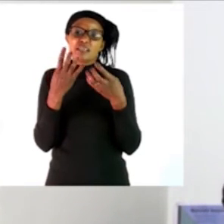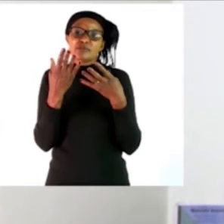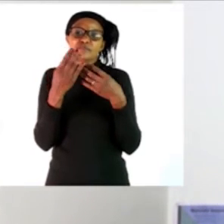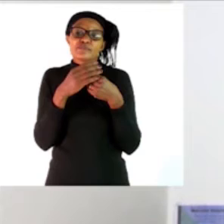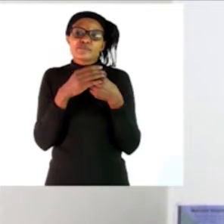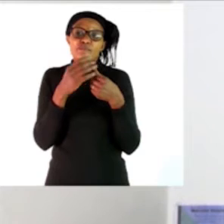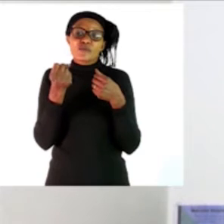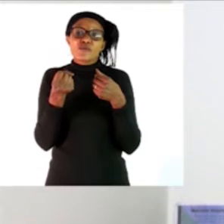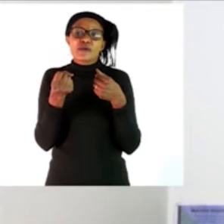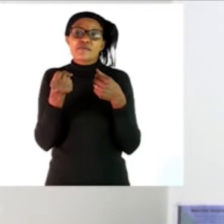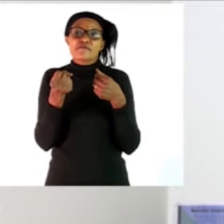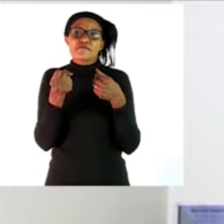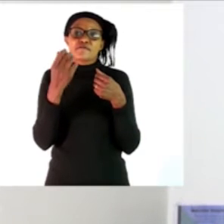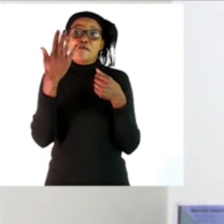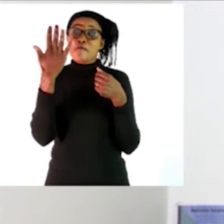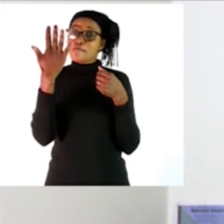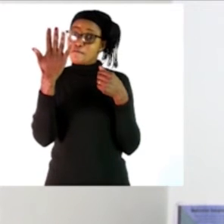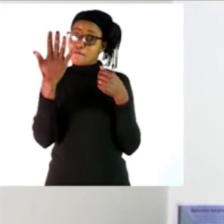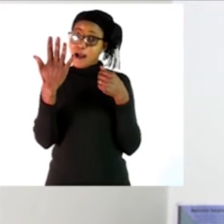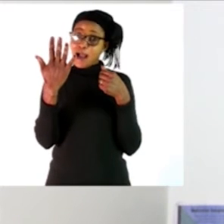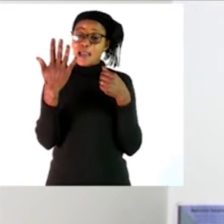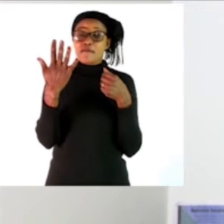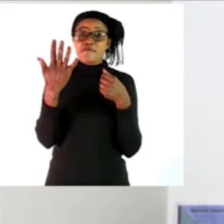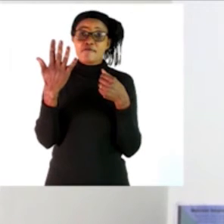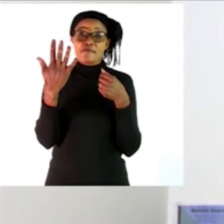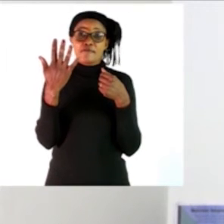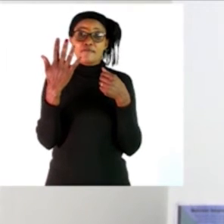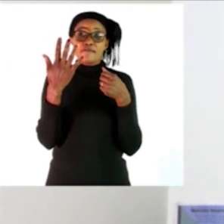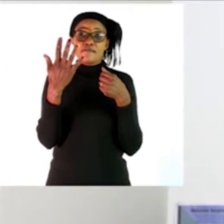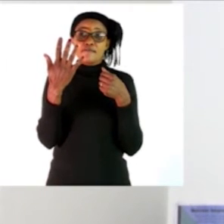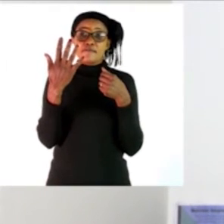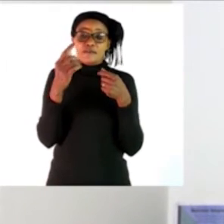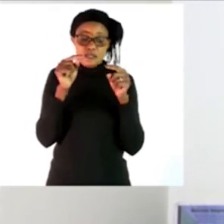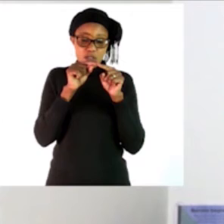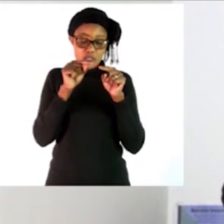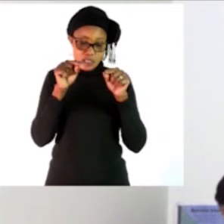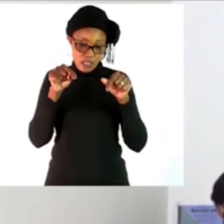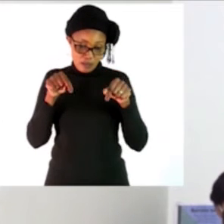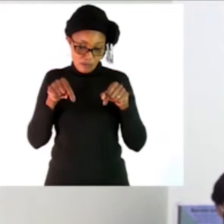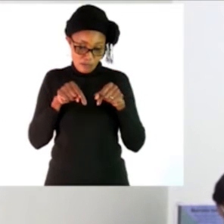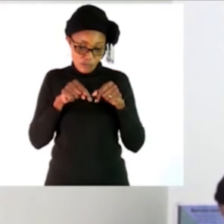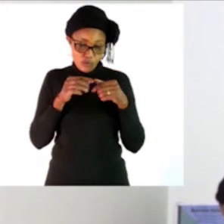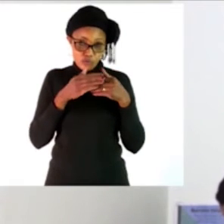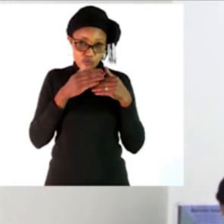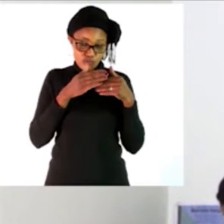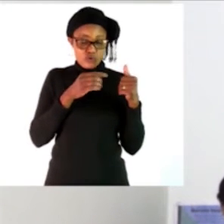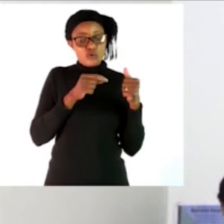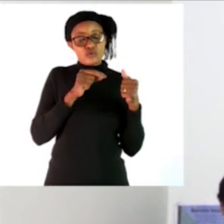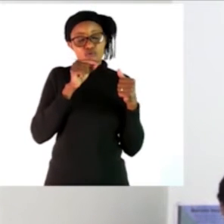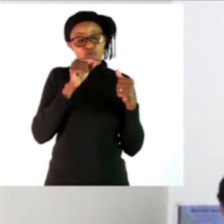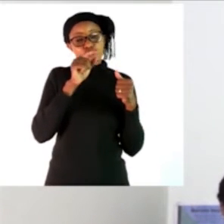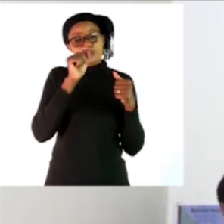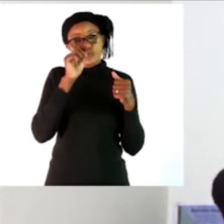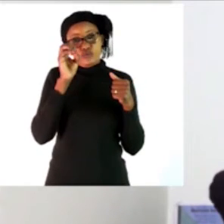We have 5. So now we will write the number 5 in this block next to the word